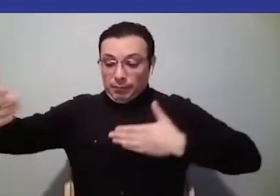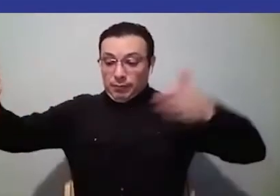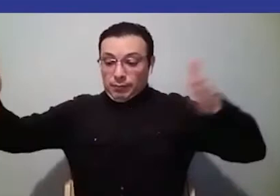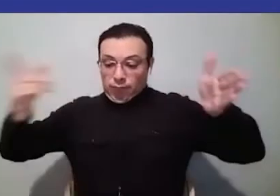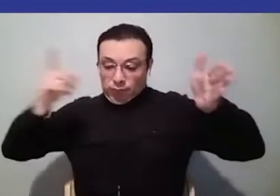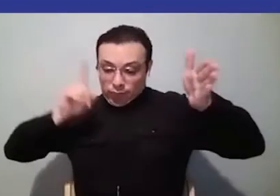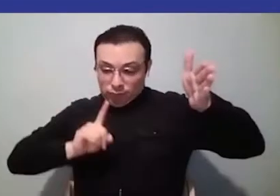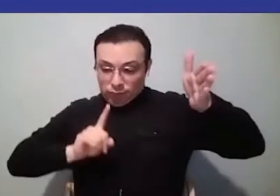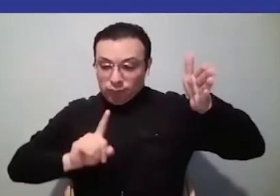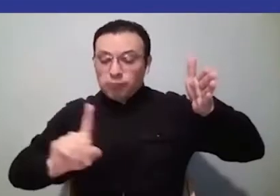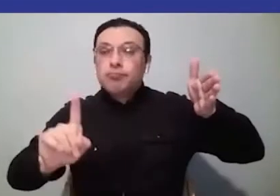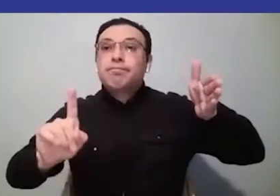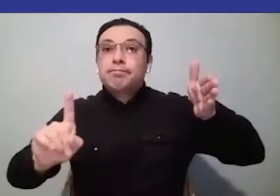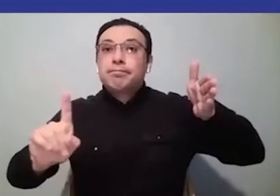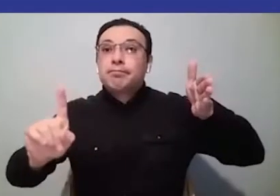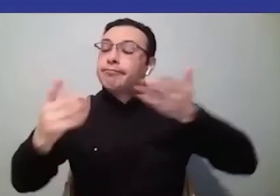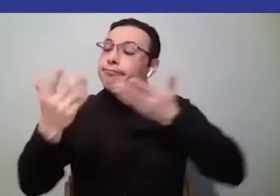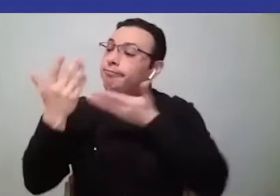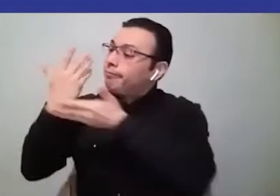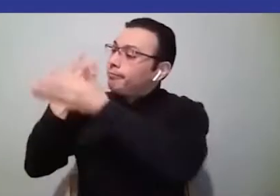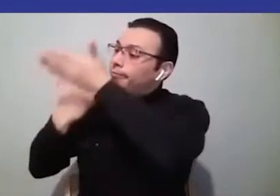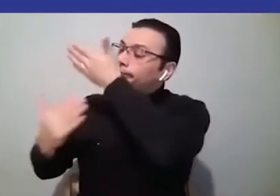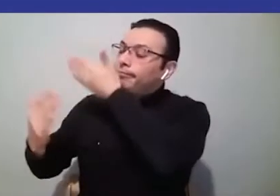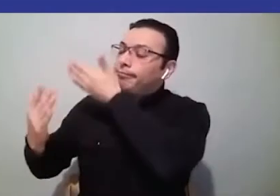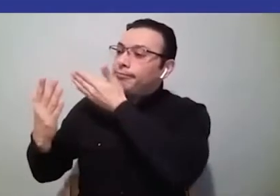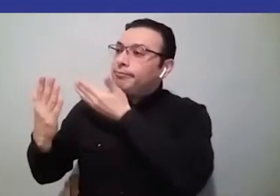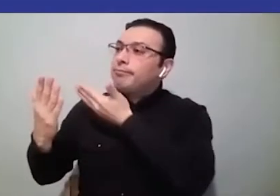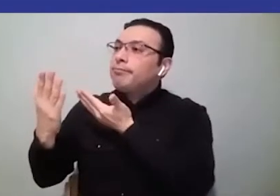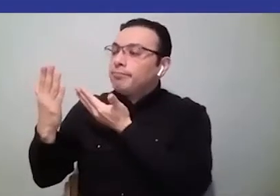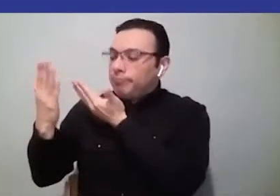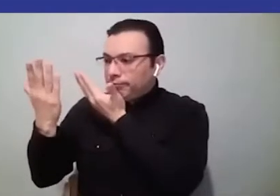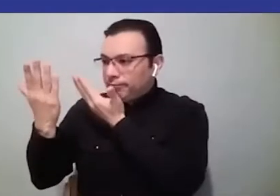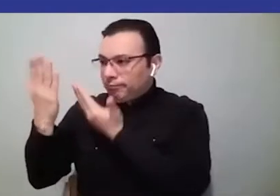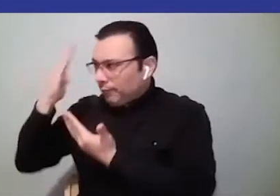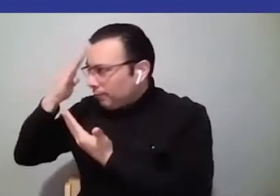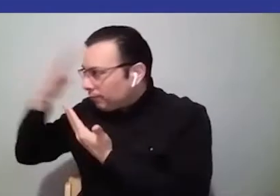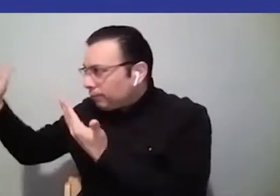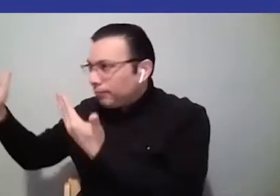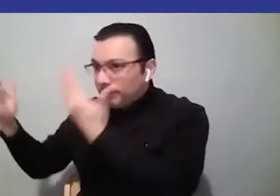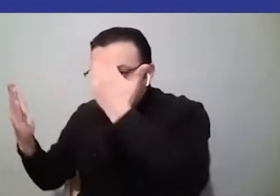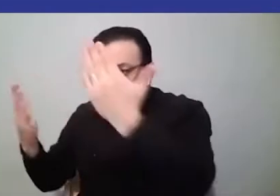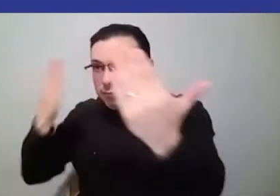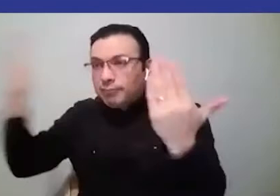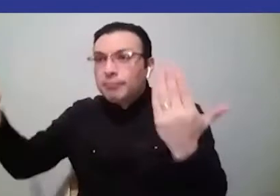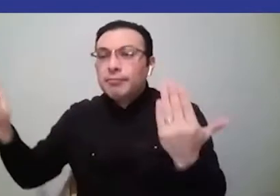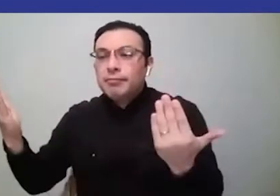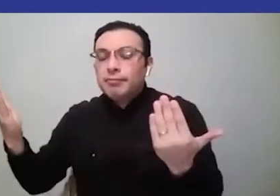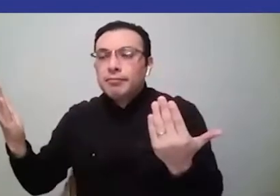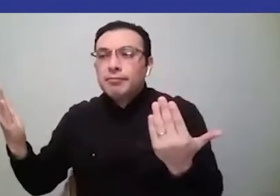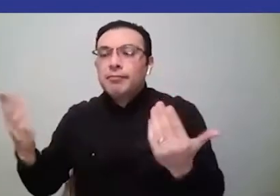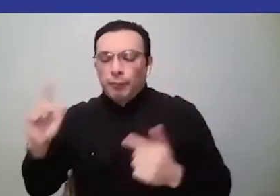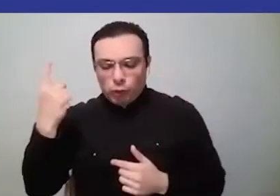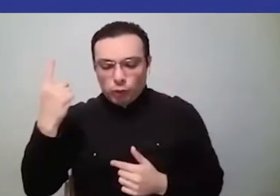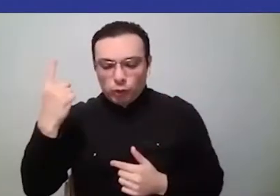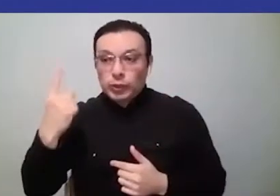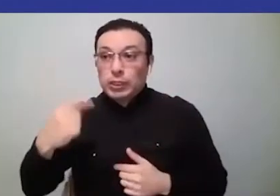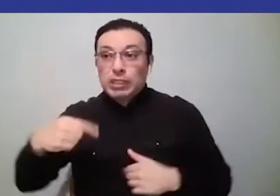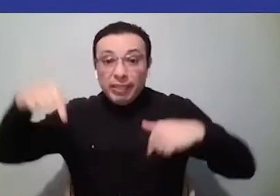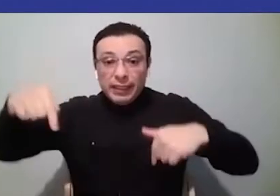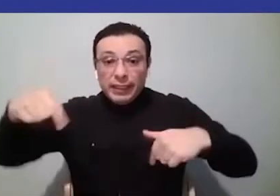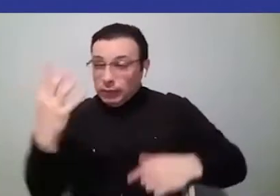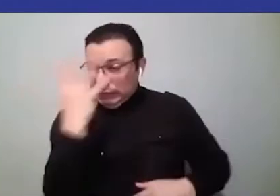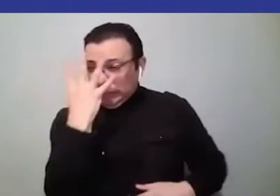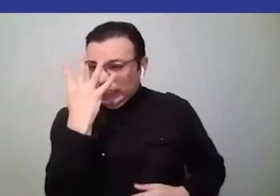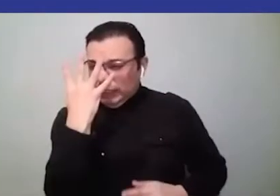is my first priority. And then I want to break them out of these cages. Every ancestor, every belonging here needs to be sung to